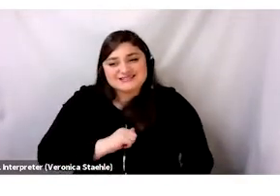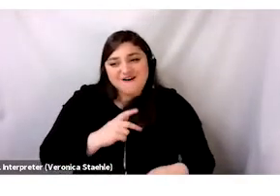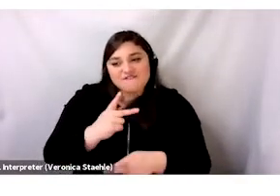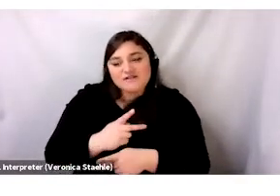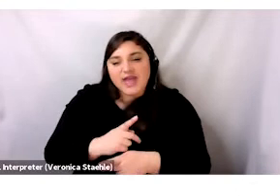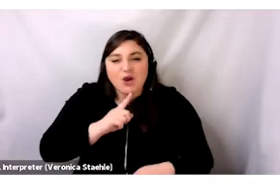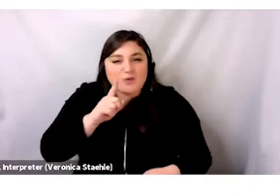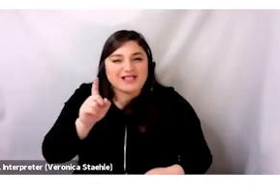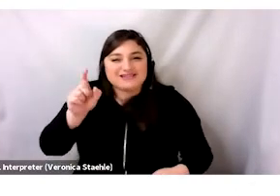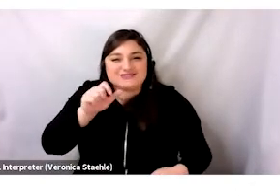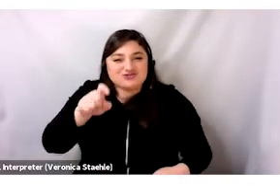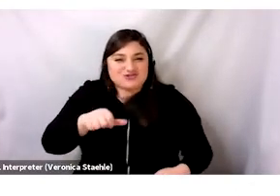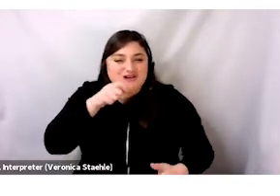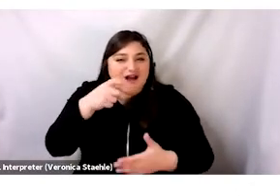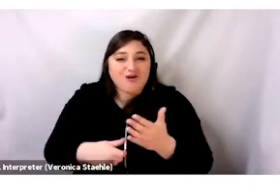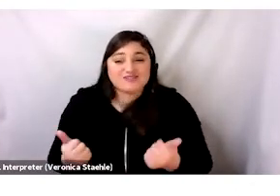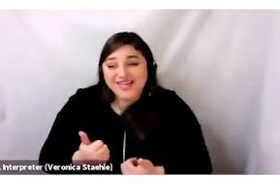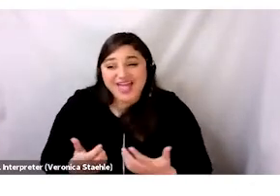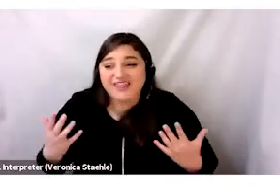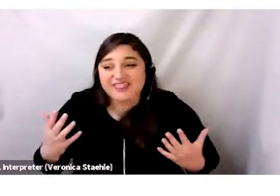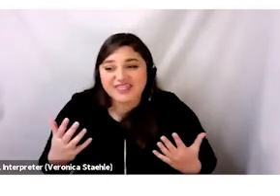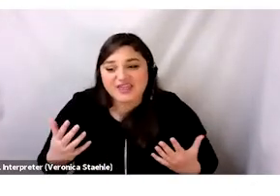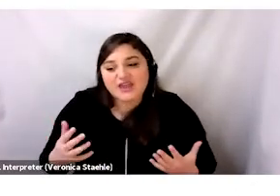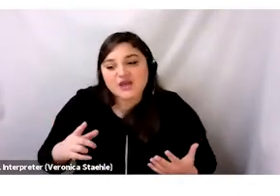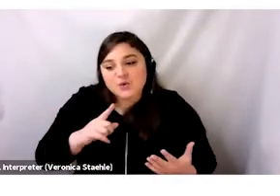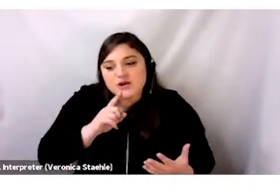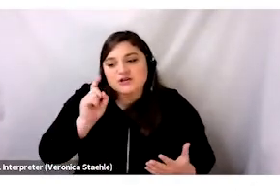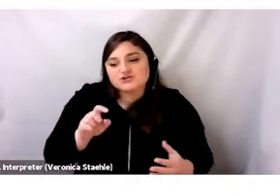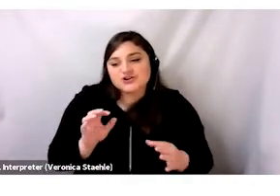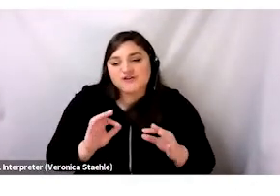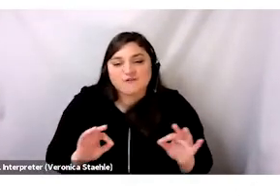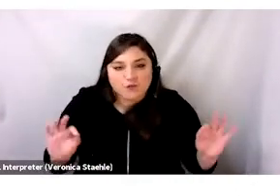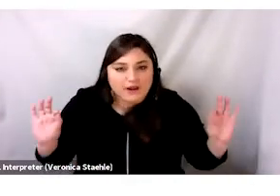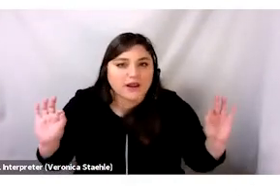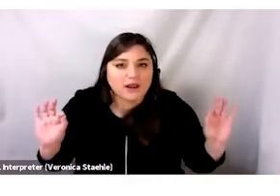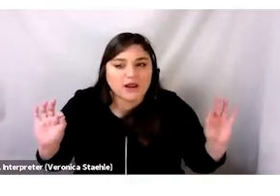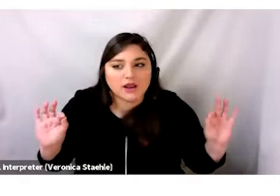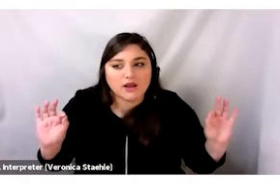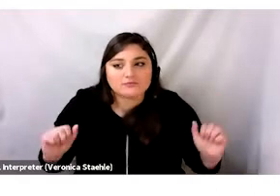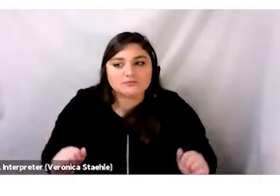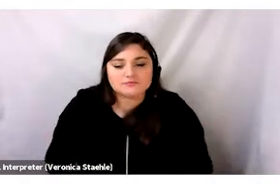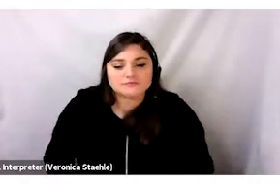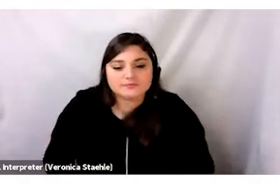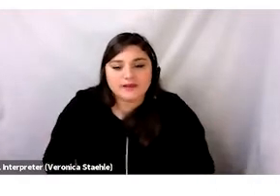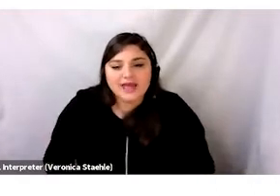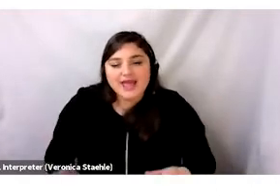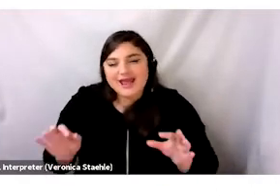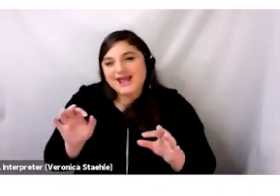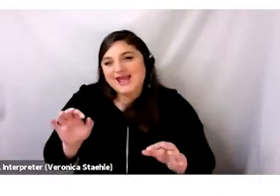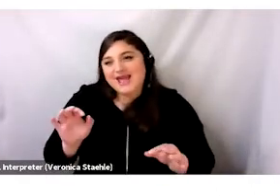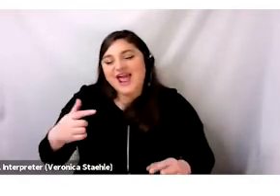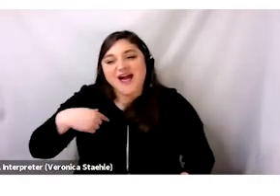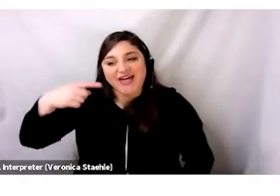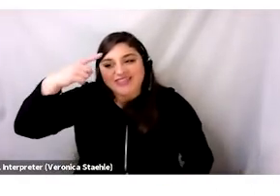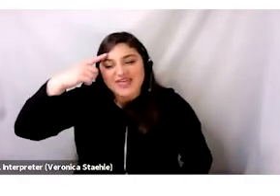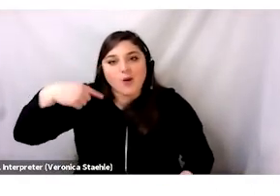opinion. And I think we have to kind of take it out of the realm of um,